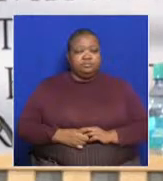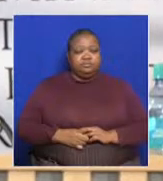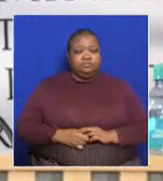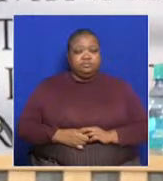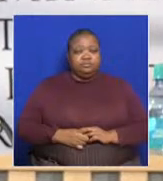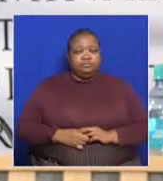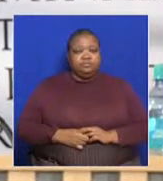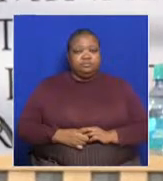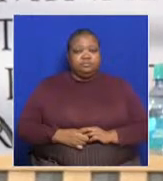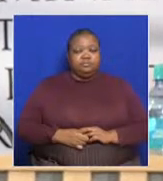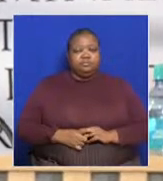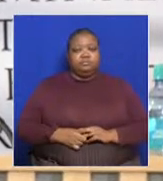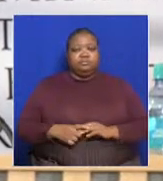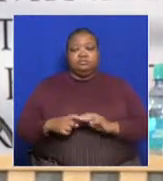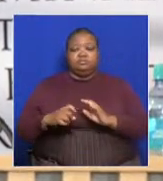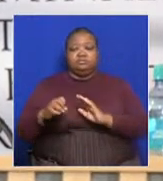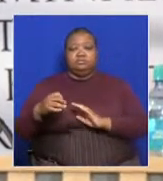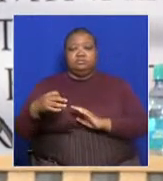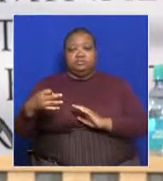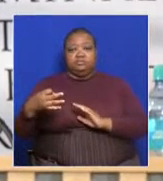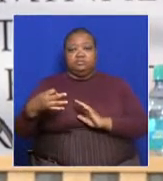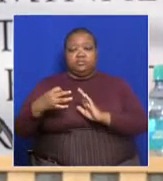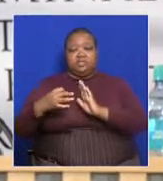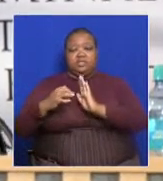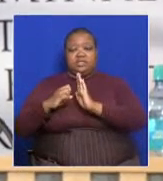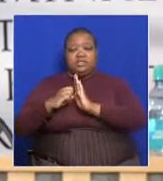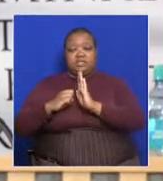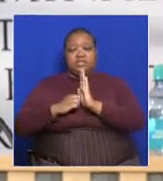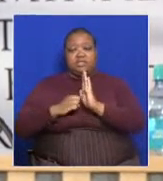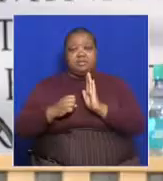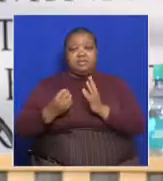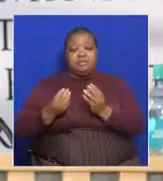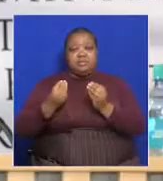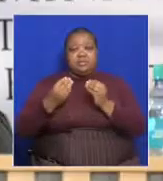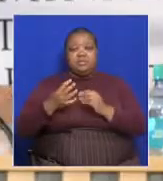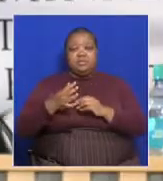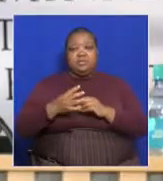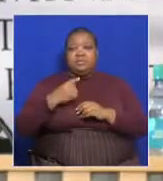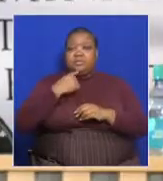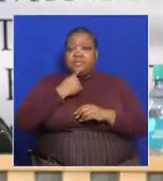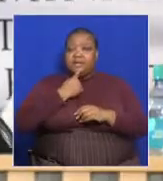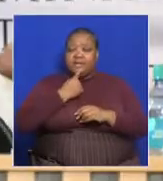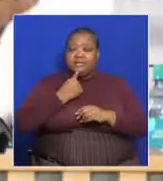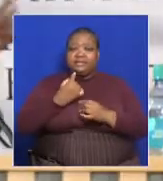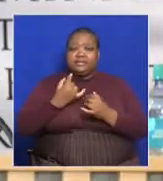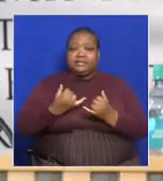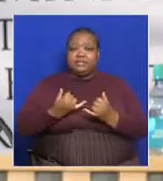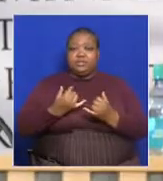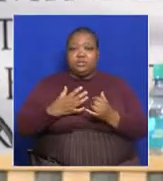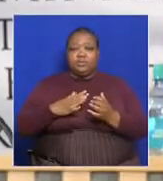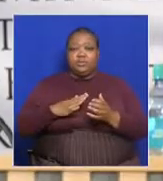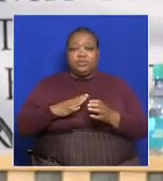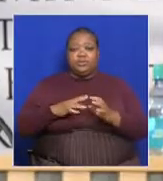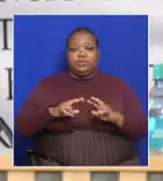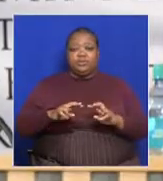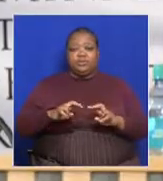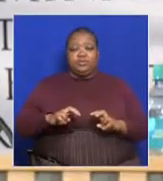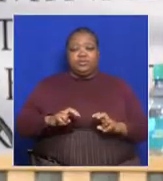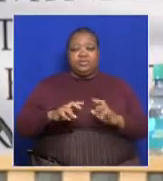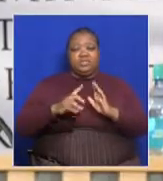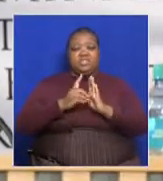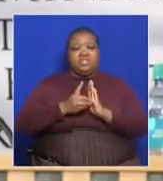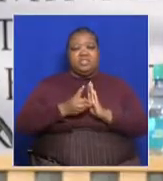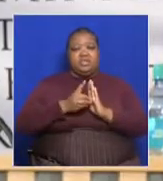statement by Ms. Pillay. I will locate it. But in the interim, I want us to go to the investigation diary. In